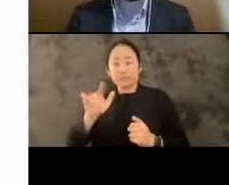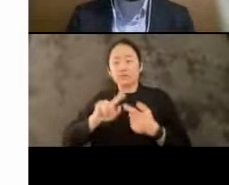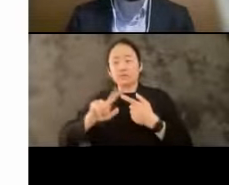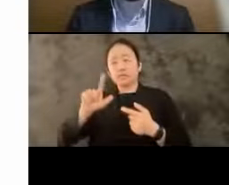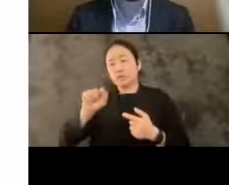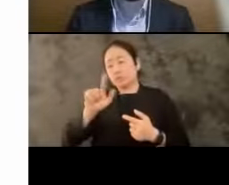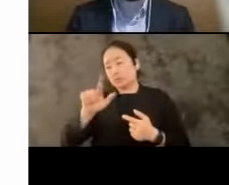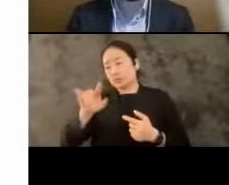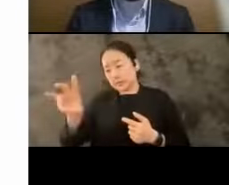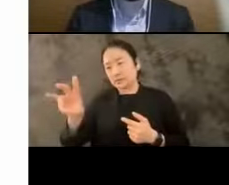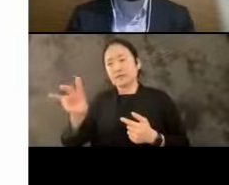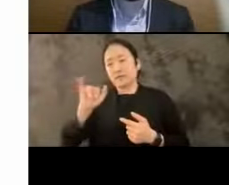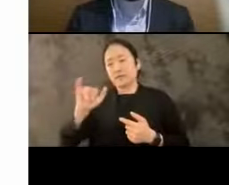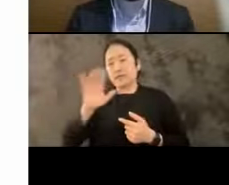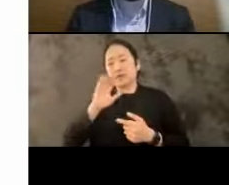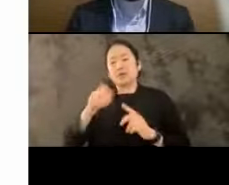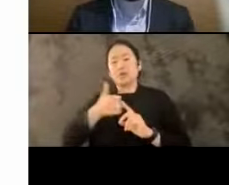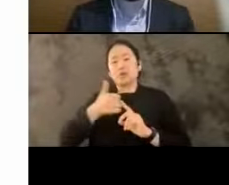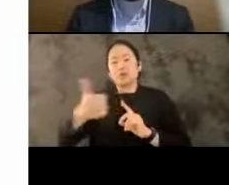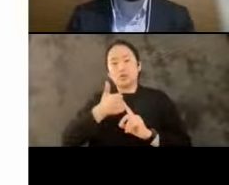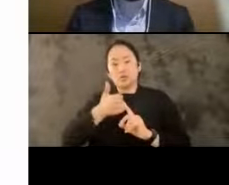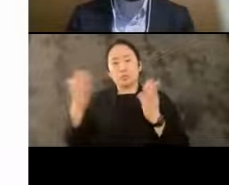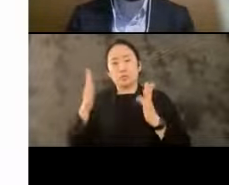the transit service opening for service.